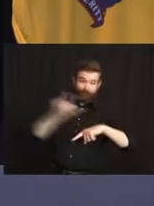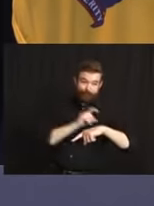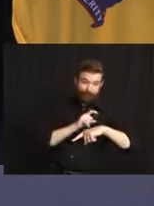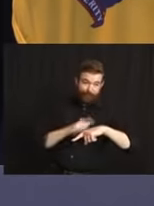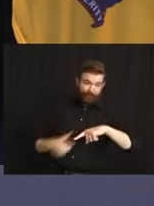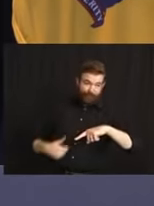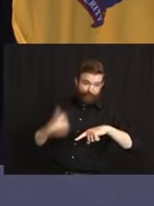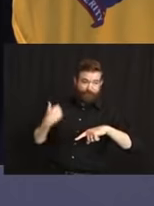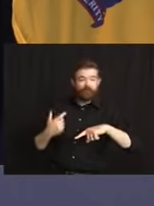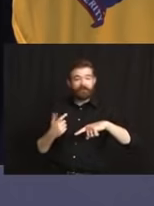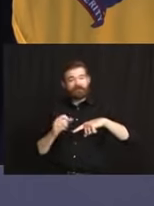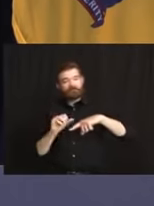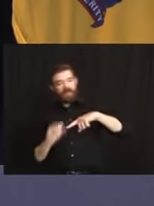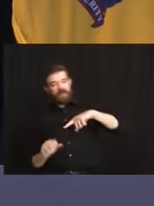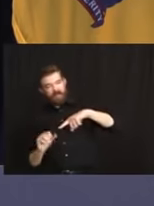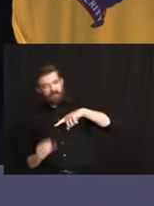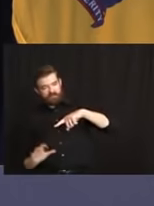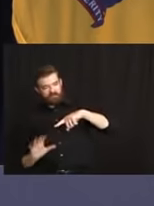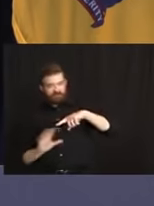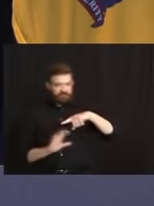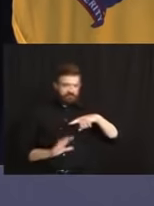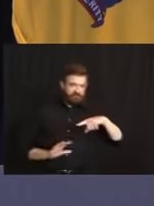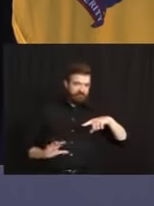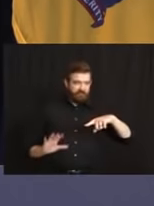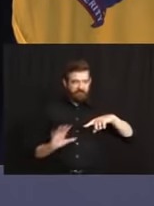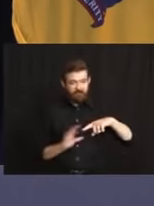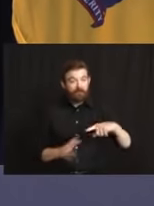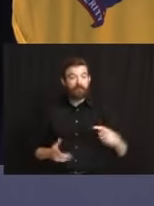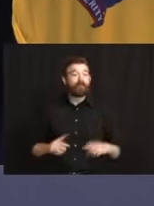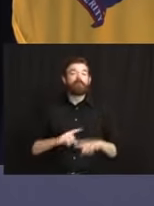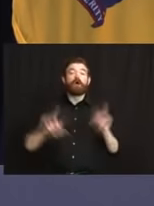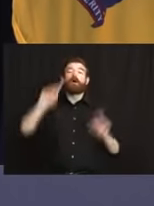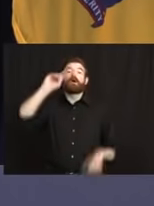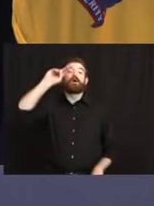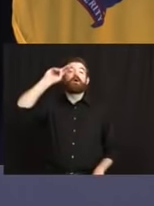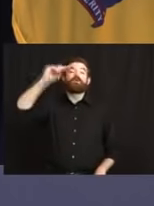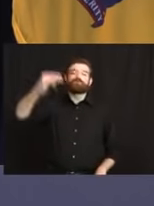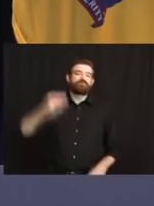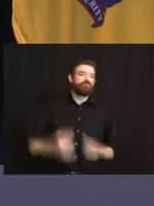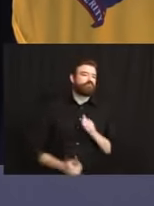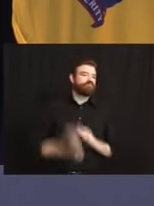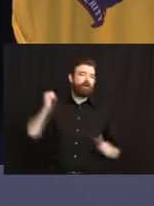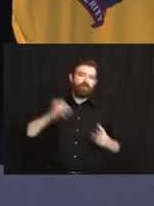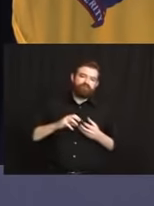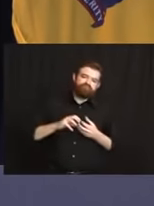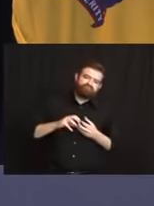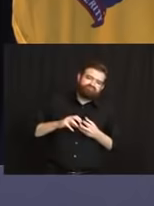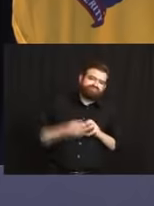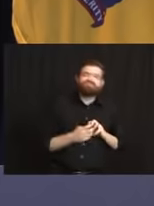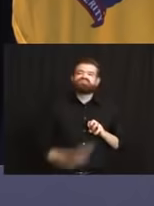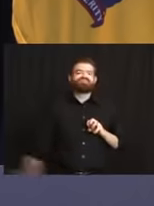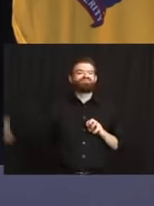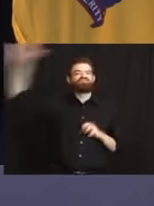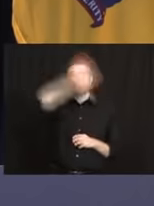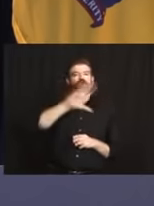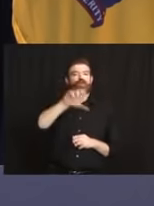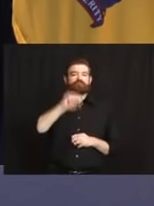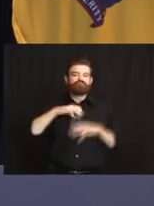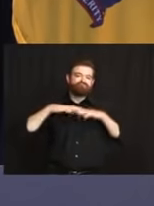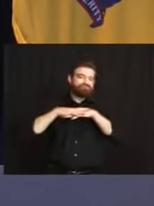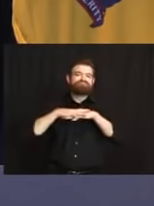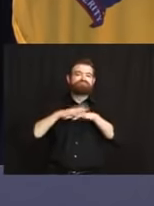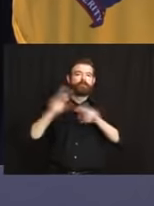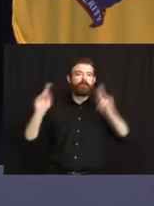but the fact of the matter is we're the densest state in the nation. We're a lot smaller geographically than either New York State or